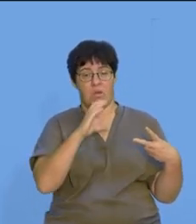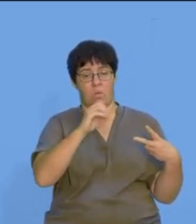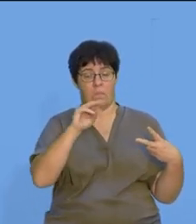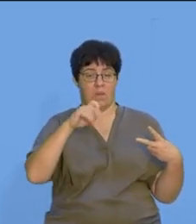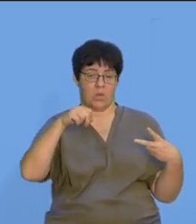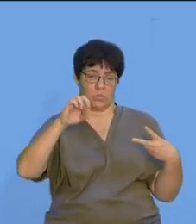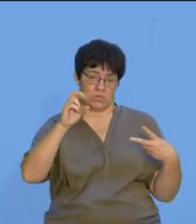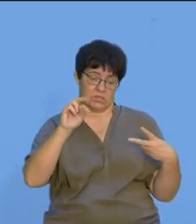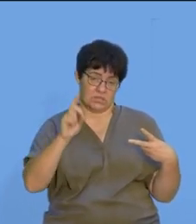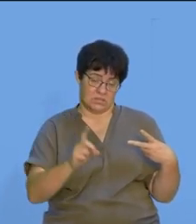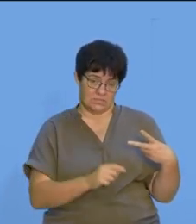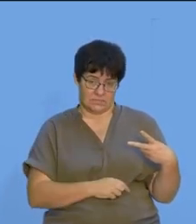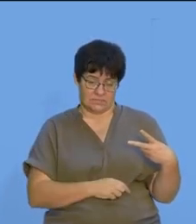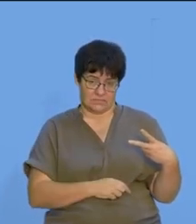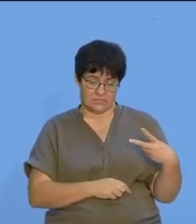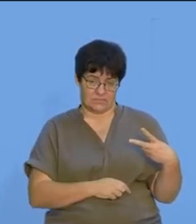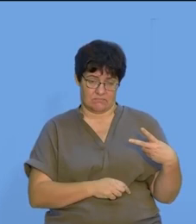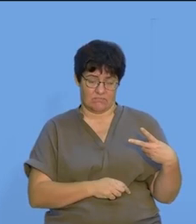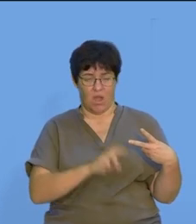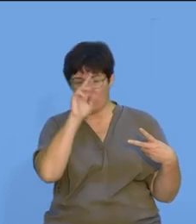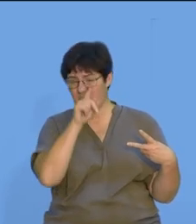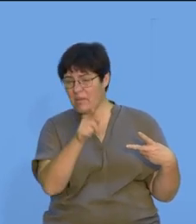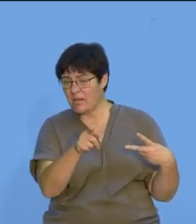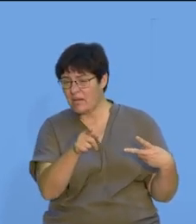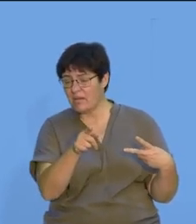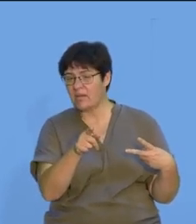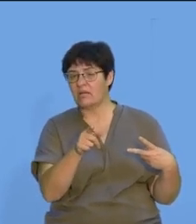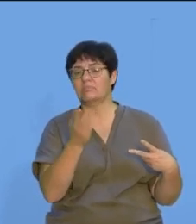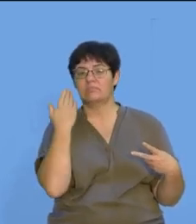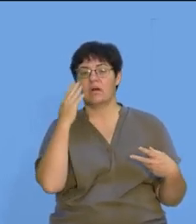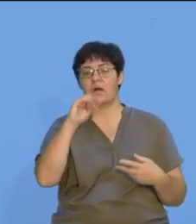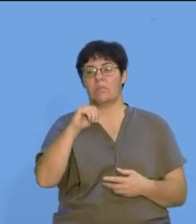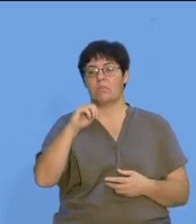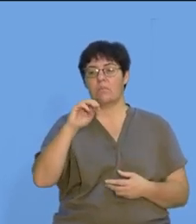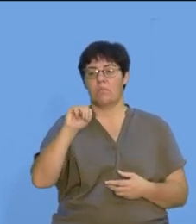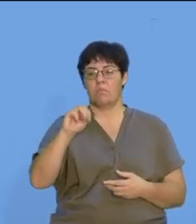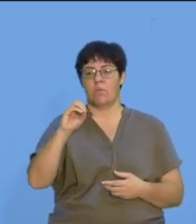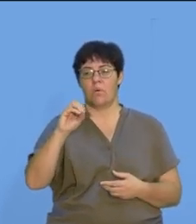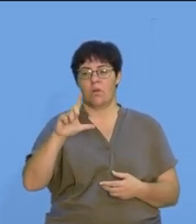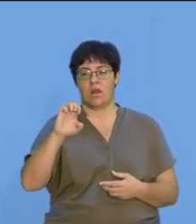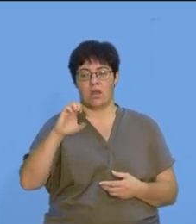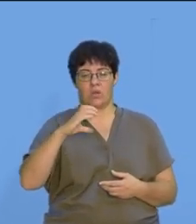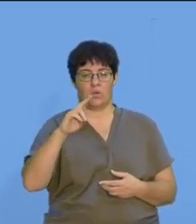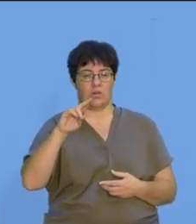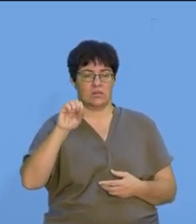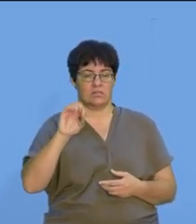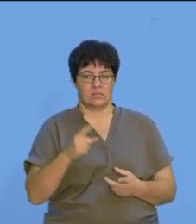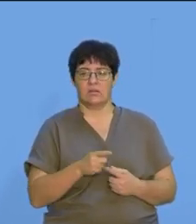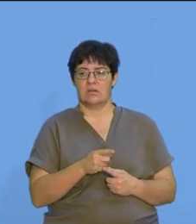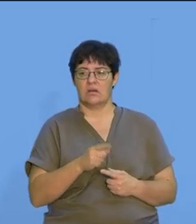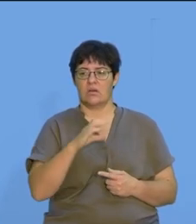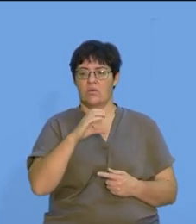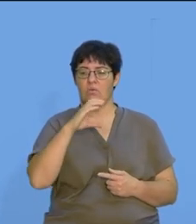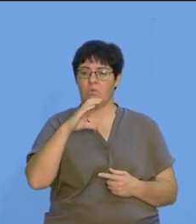a compound, right? You immediately recall that when we talk about molecules, these are covalent substances,